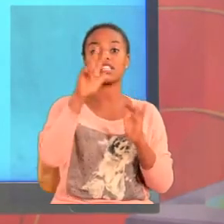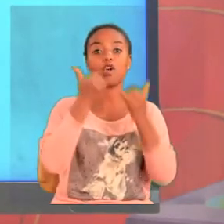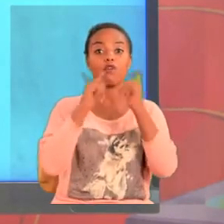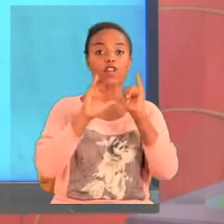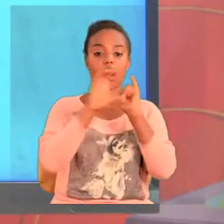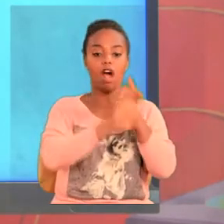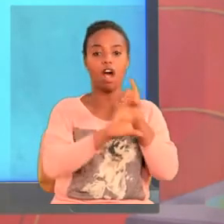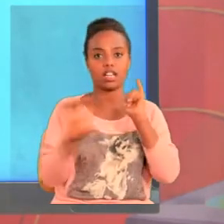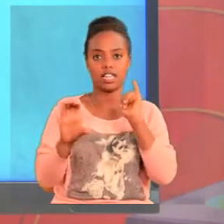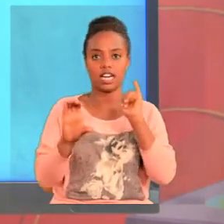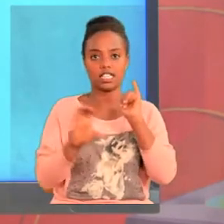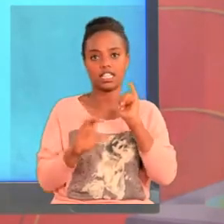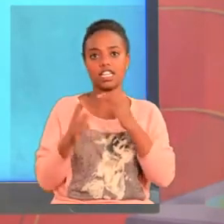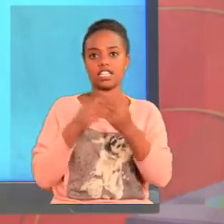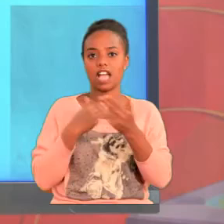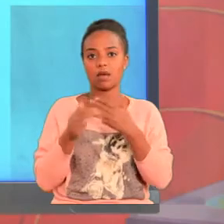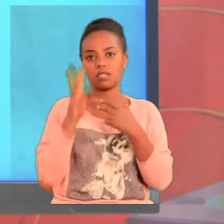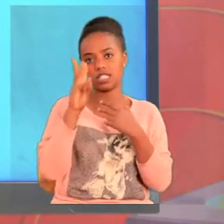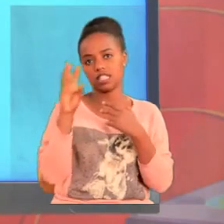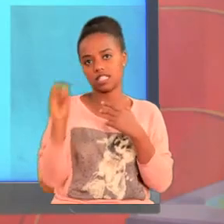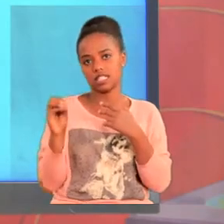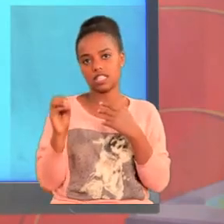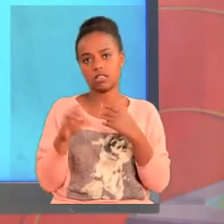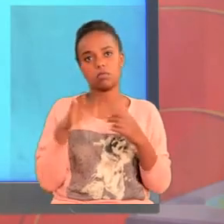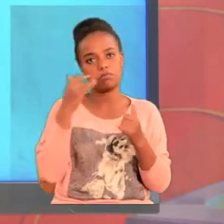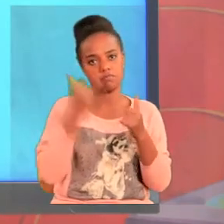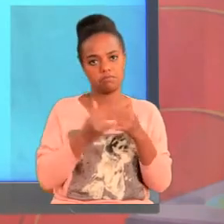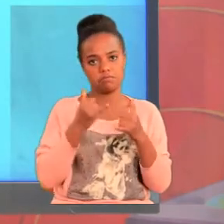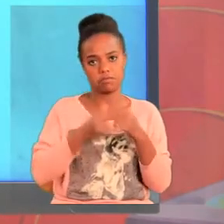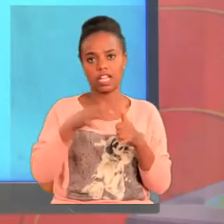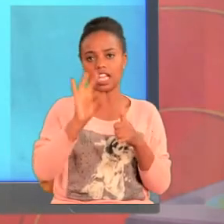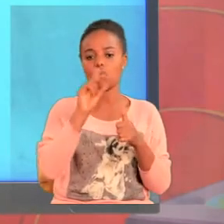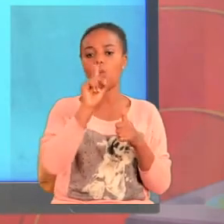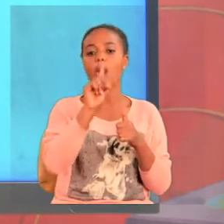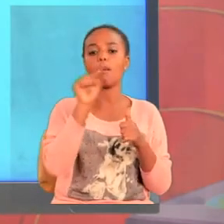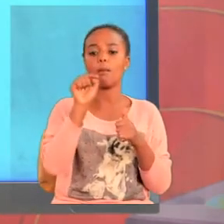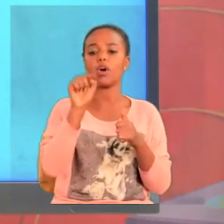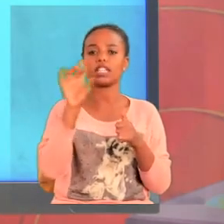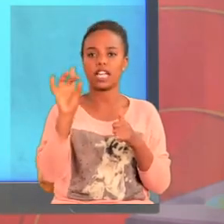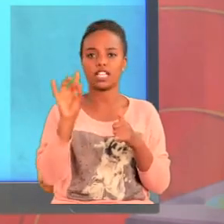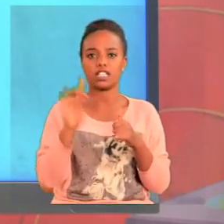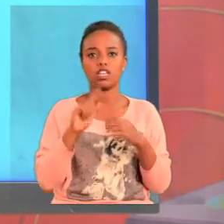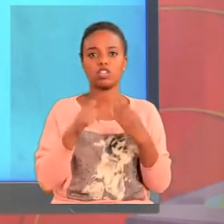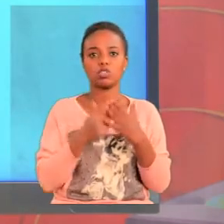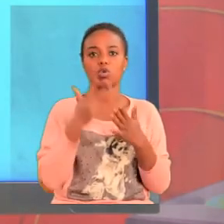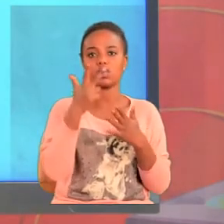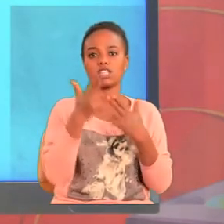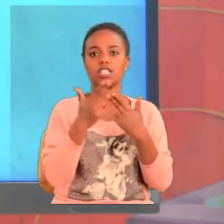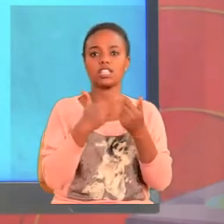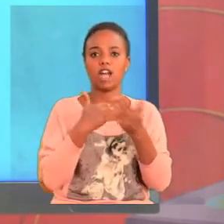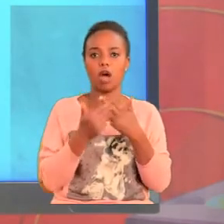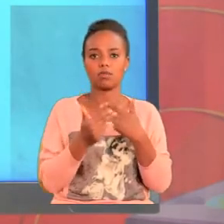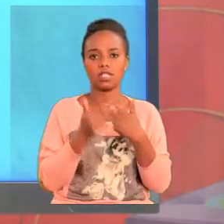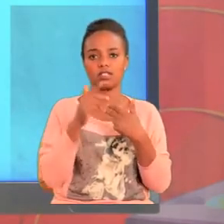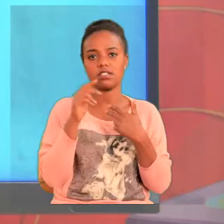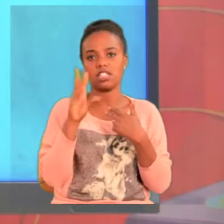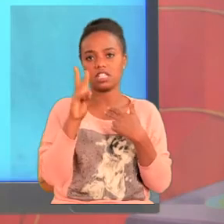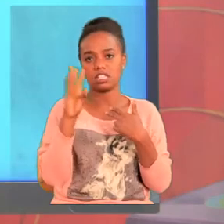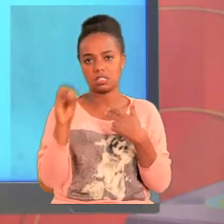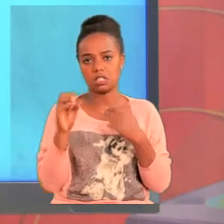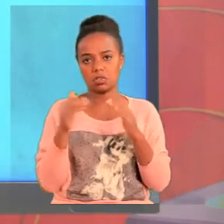100 times 60, you get 1.8. Therefore 3% of 60 is this